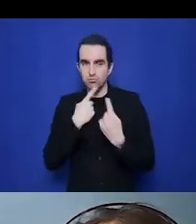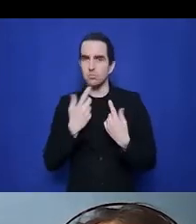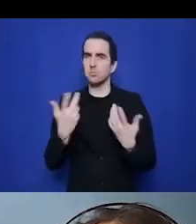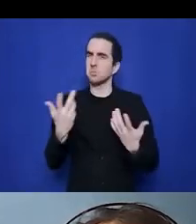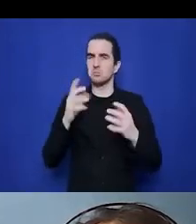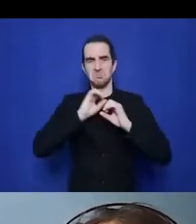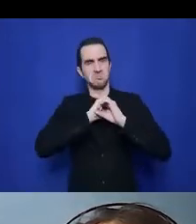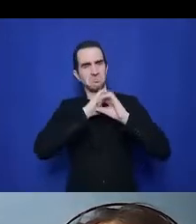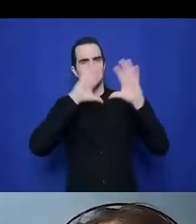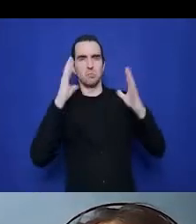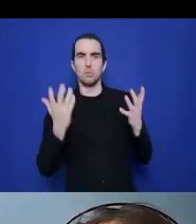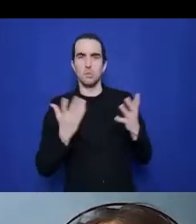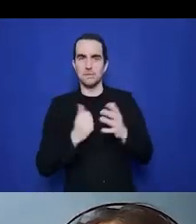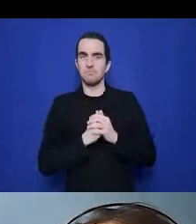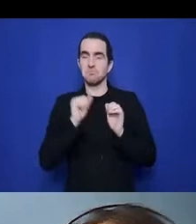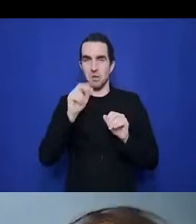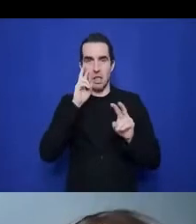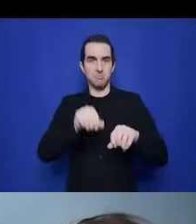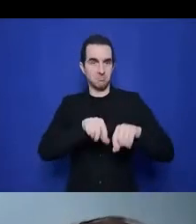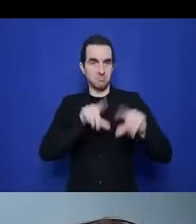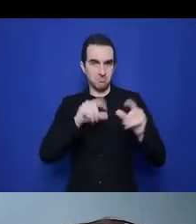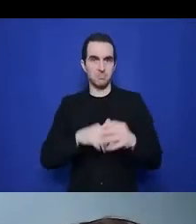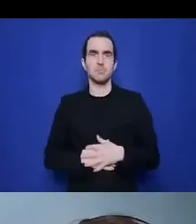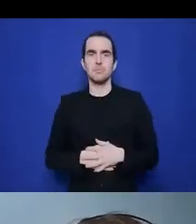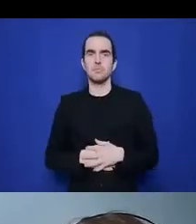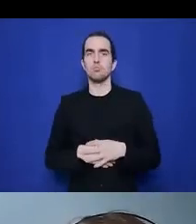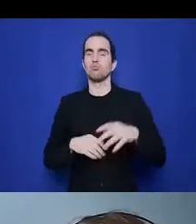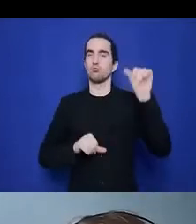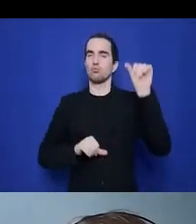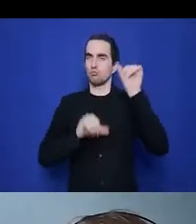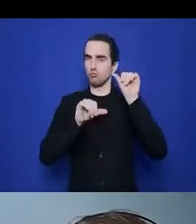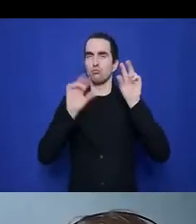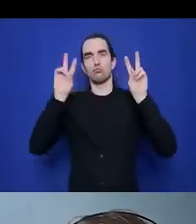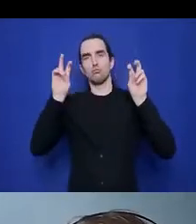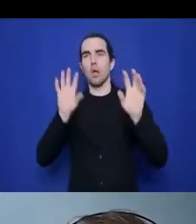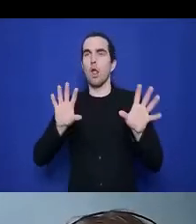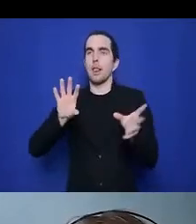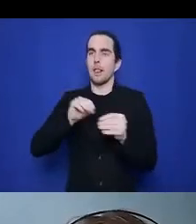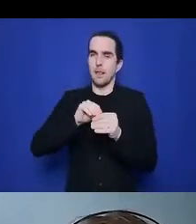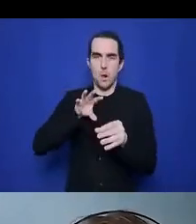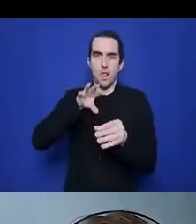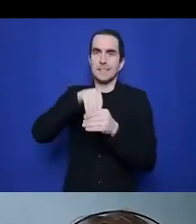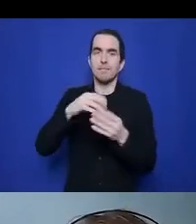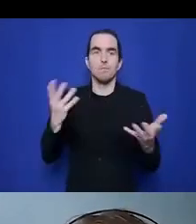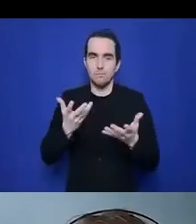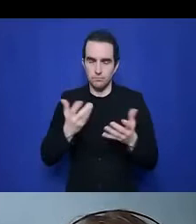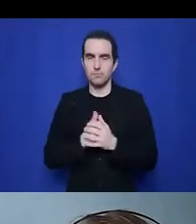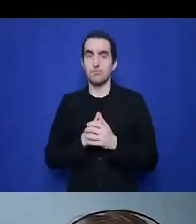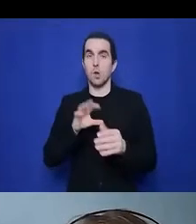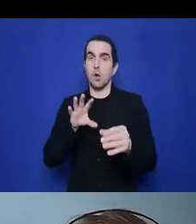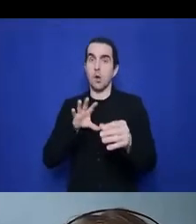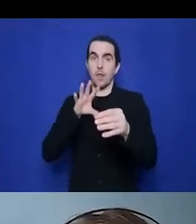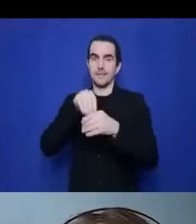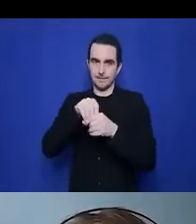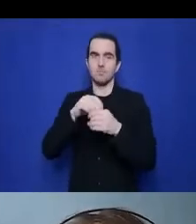to transform communities based on social justice principles, which all community members